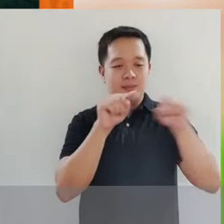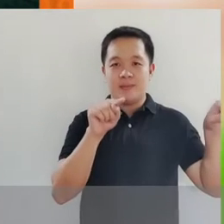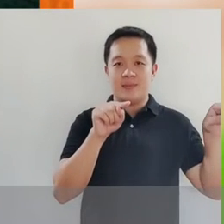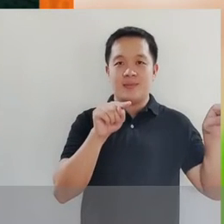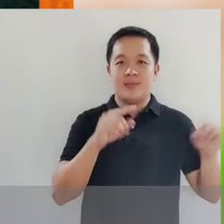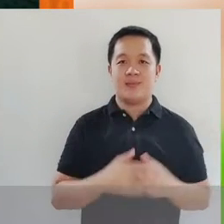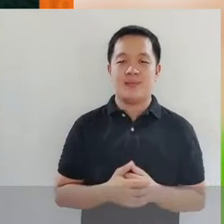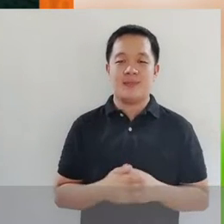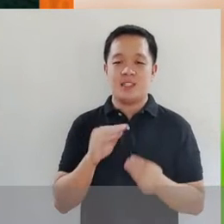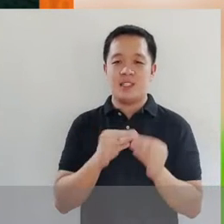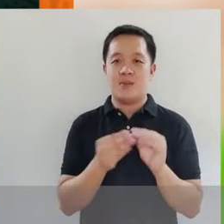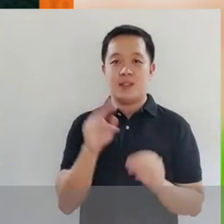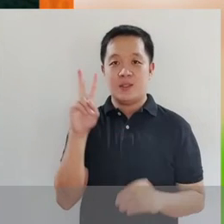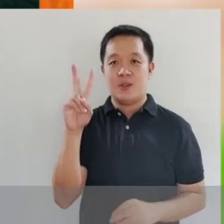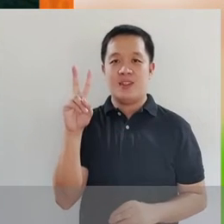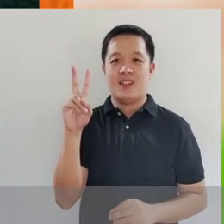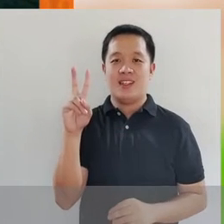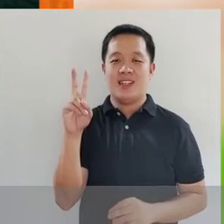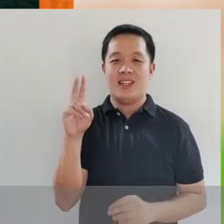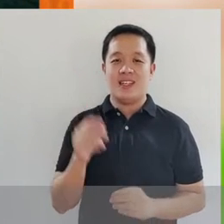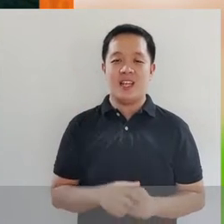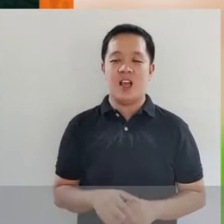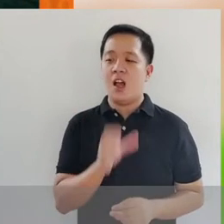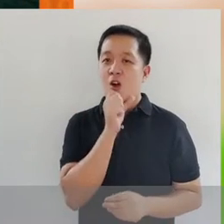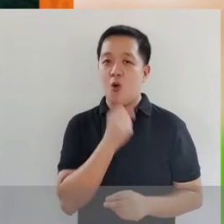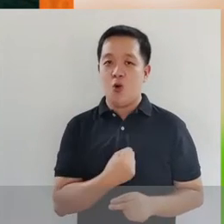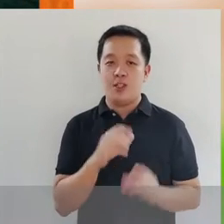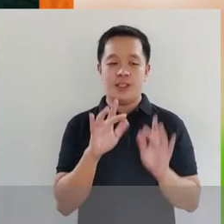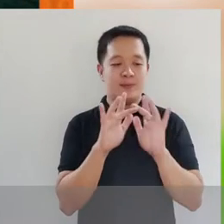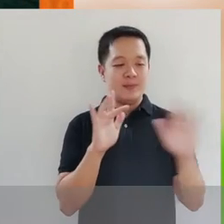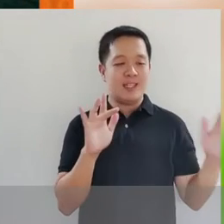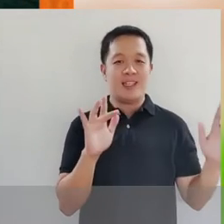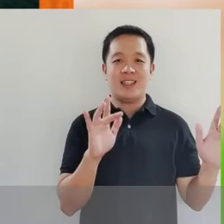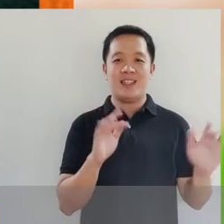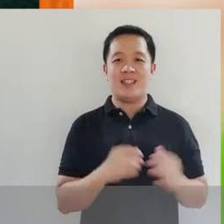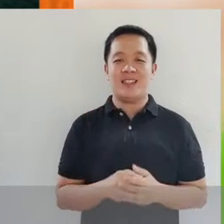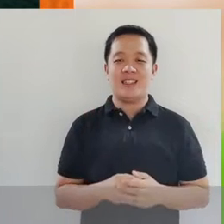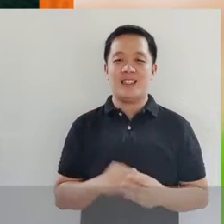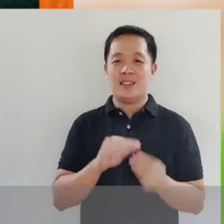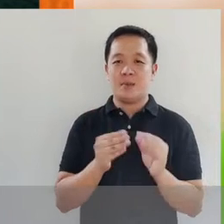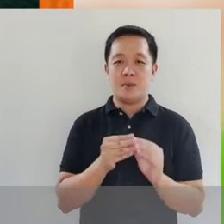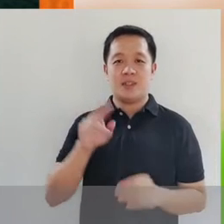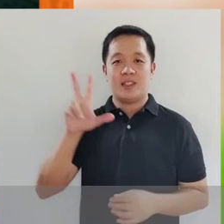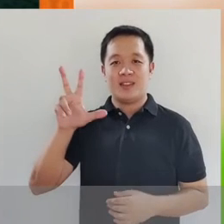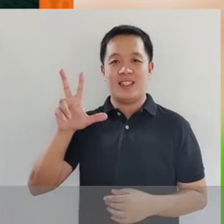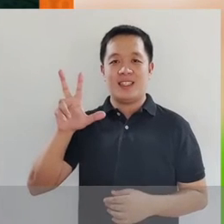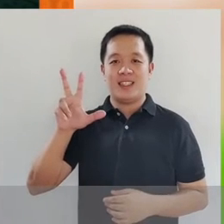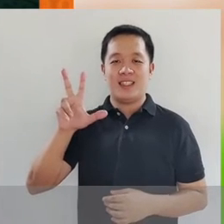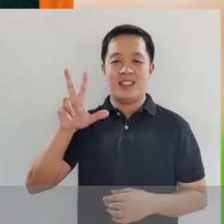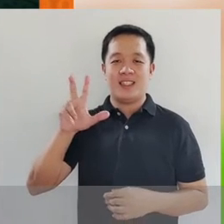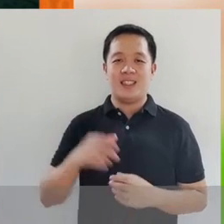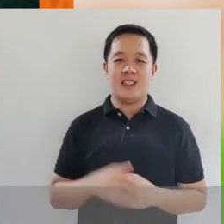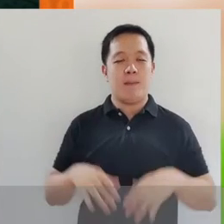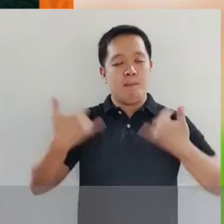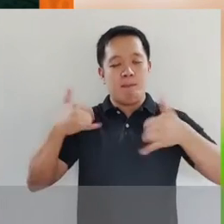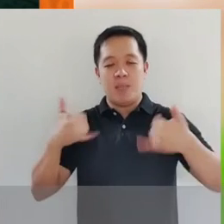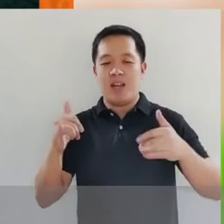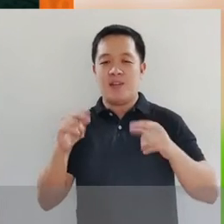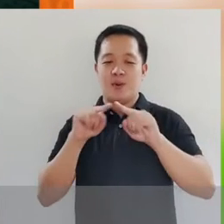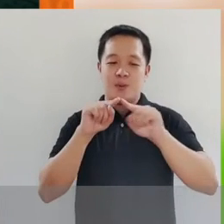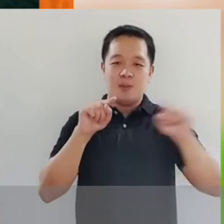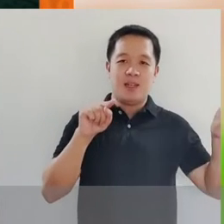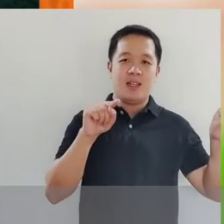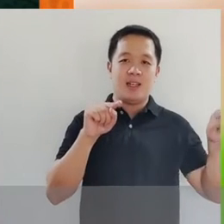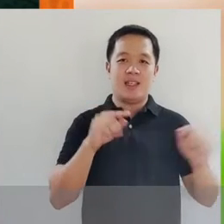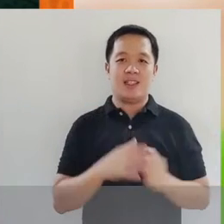blank. Number two, an antique blank. Number three,